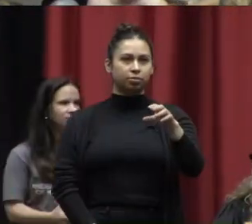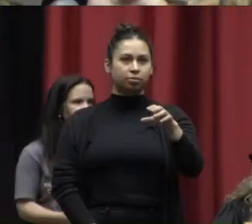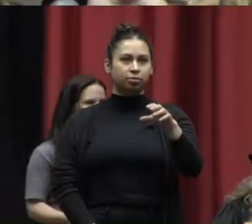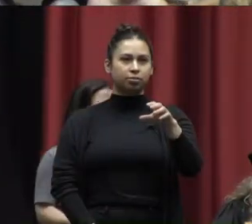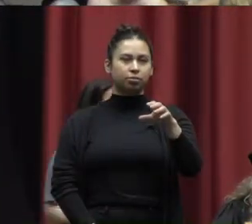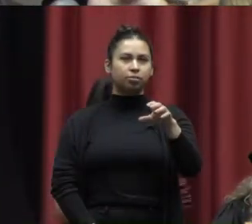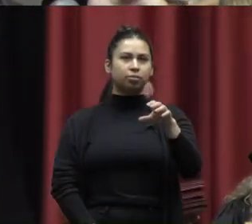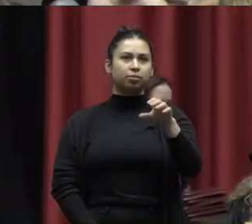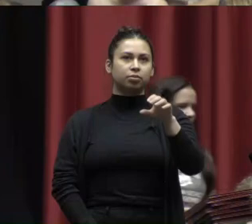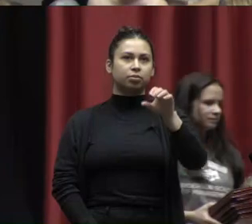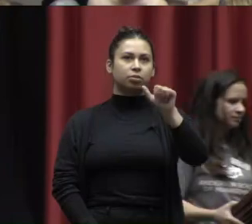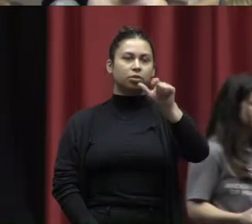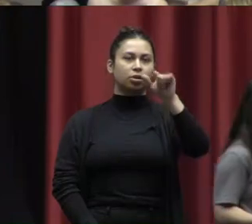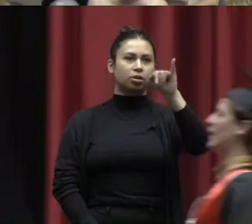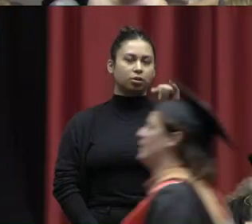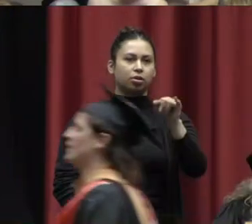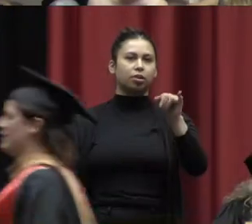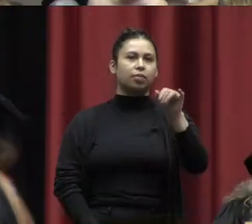Hamam Yaya.